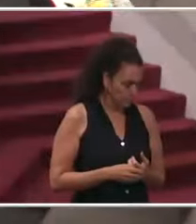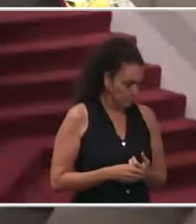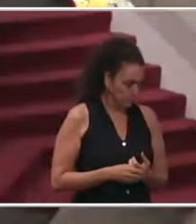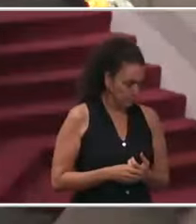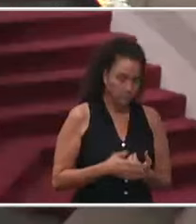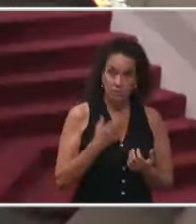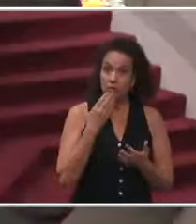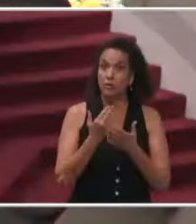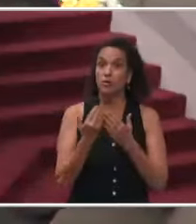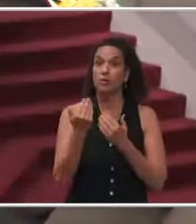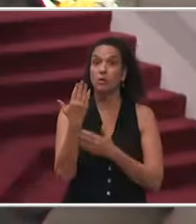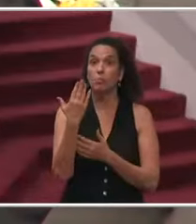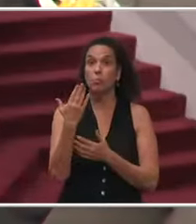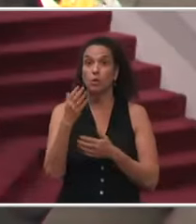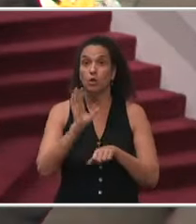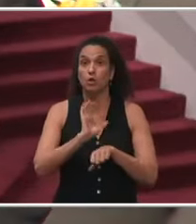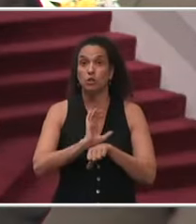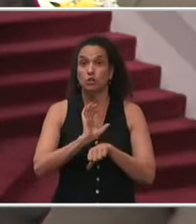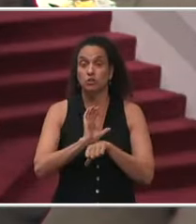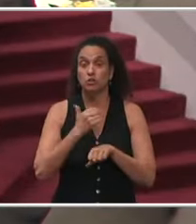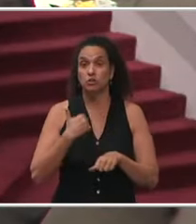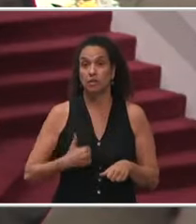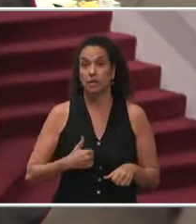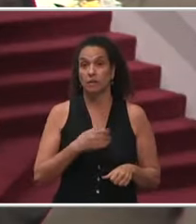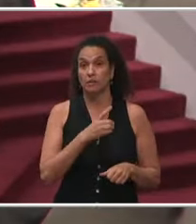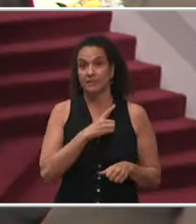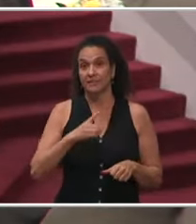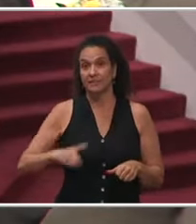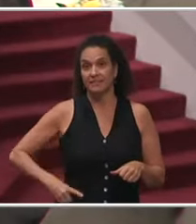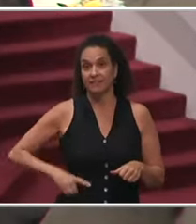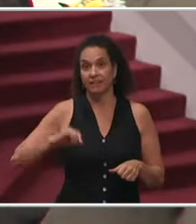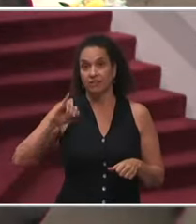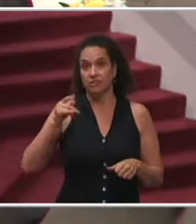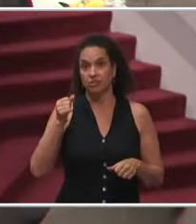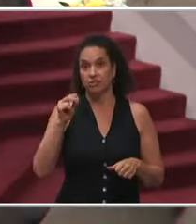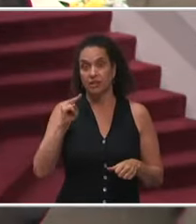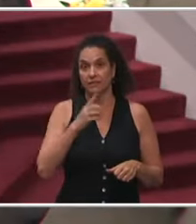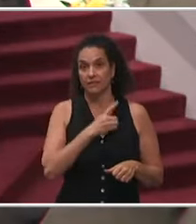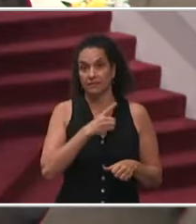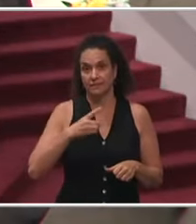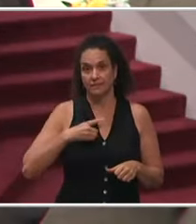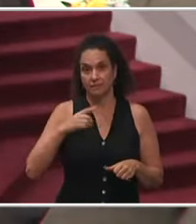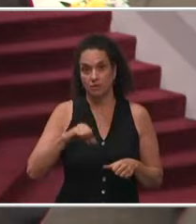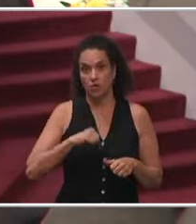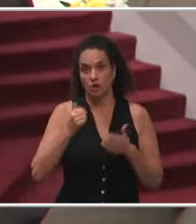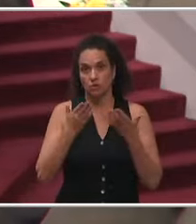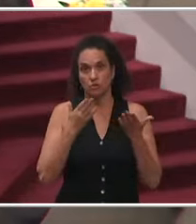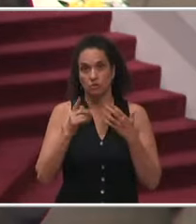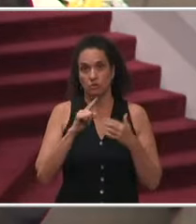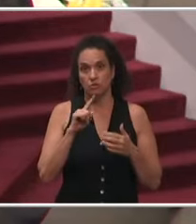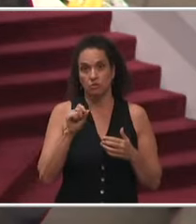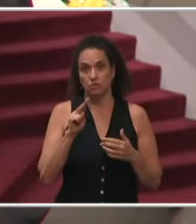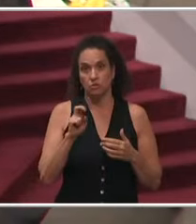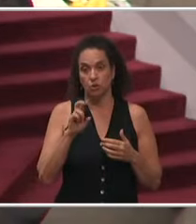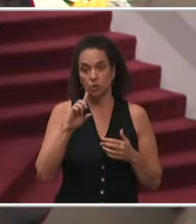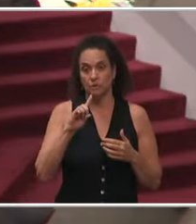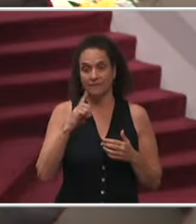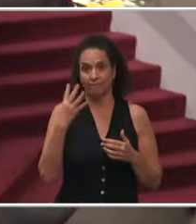Church. My name is David Jackson. I'm one of your deacons, proudly serving in Zone D4 and this entire